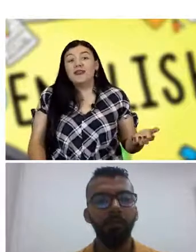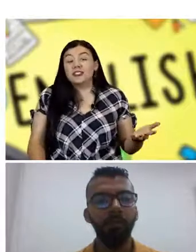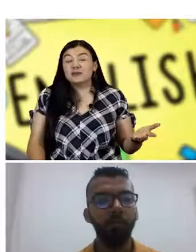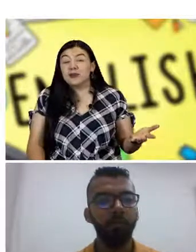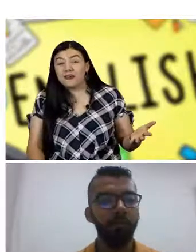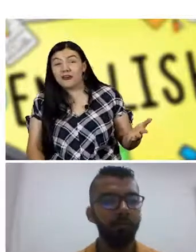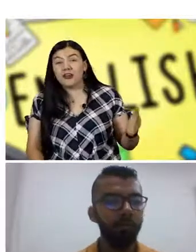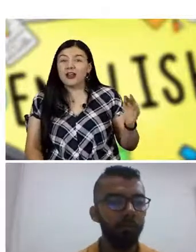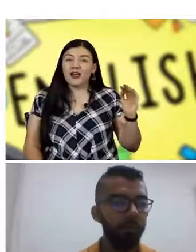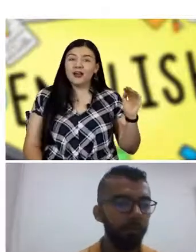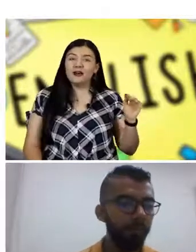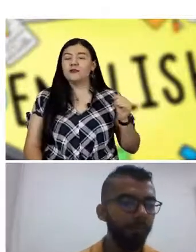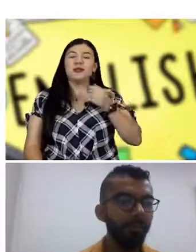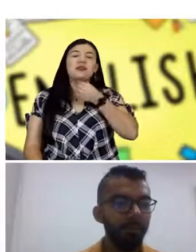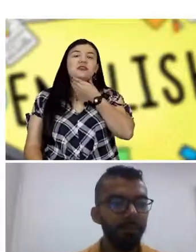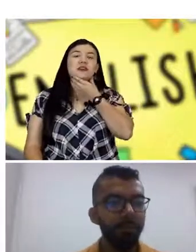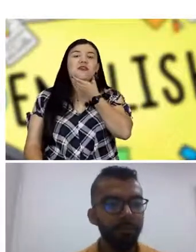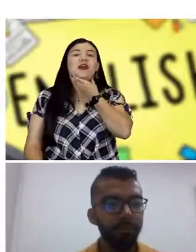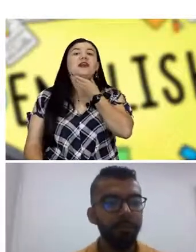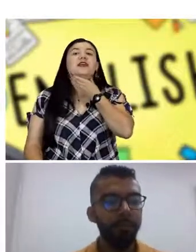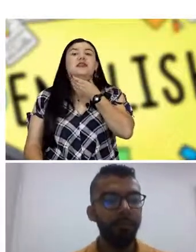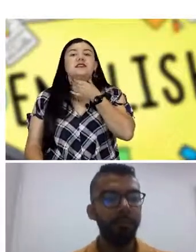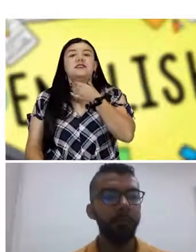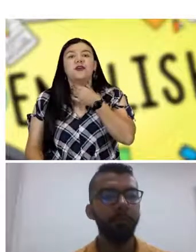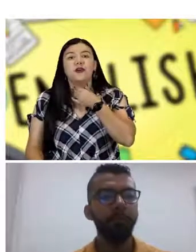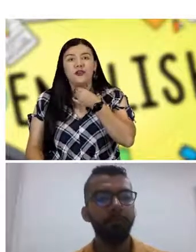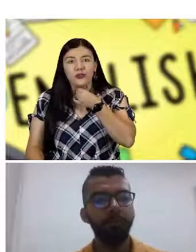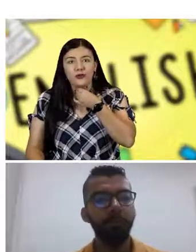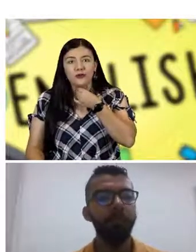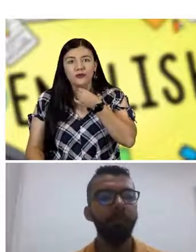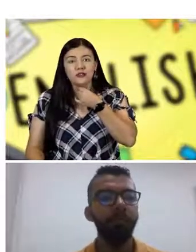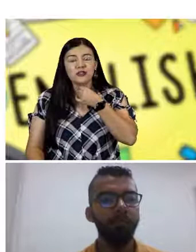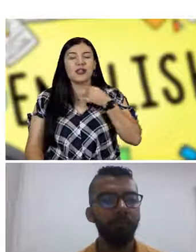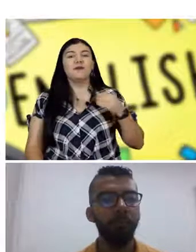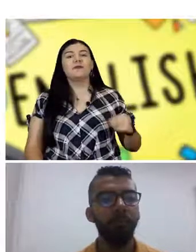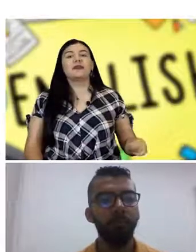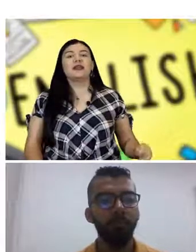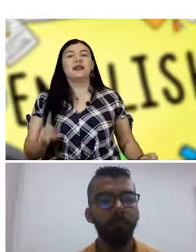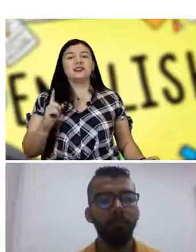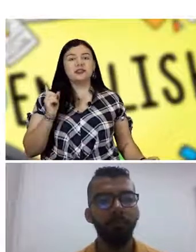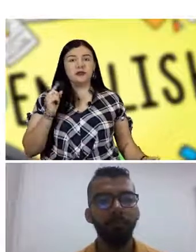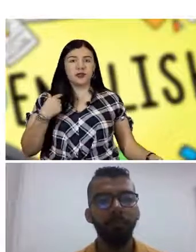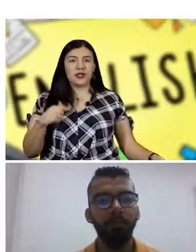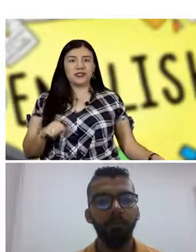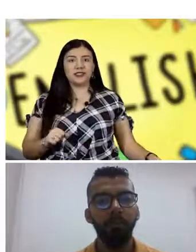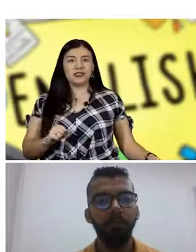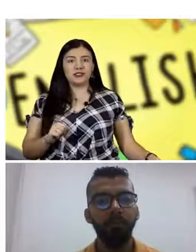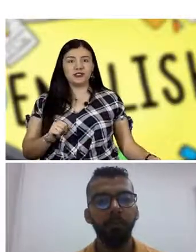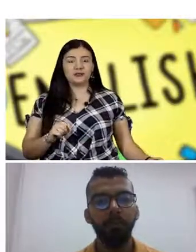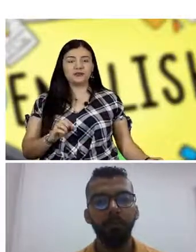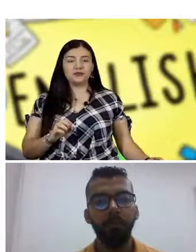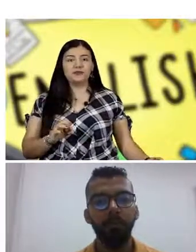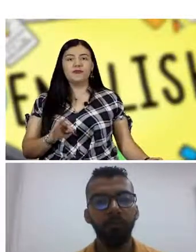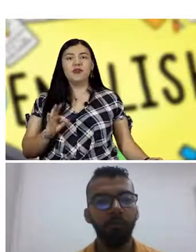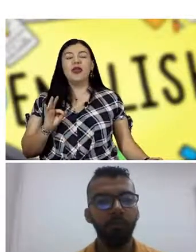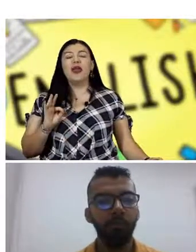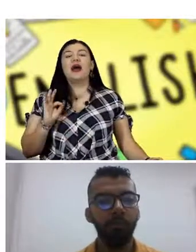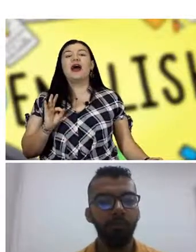you cannot speak very loud because you have a sore throat, okay? Listen to the